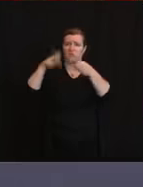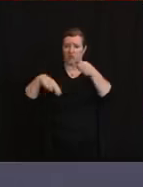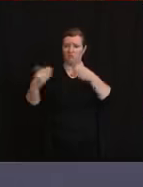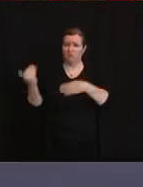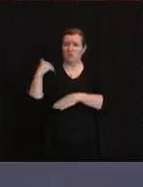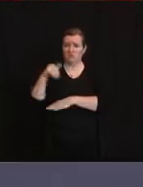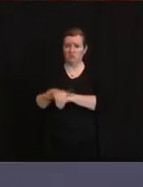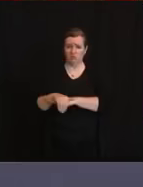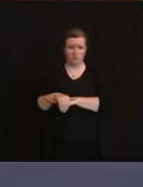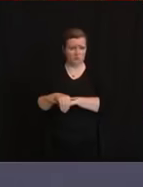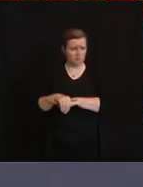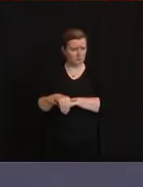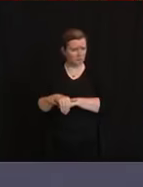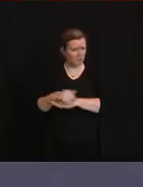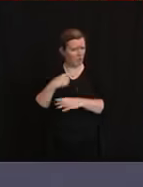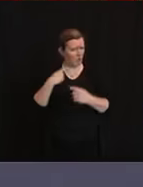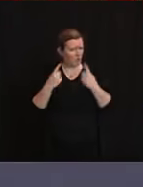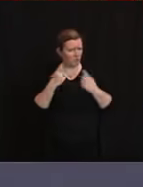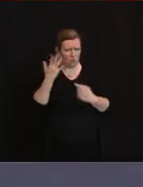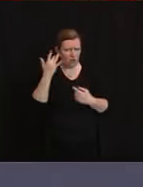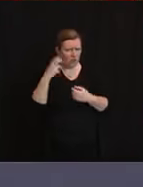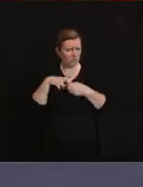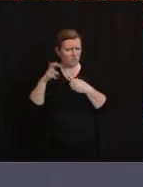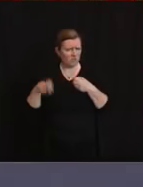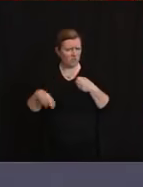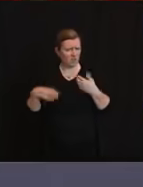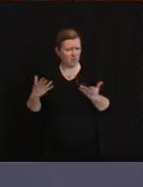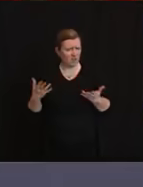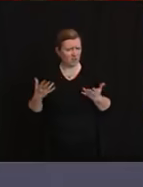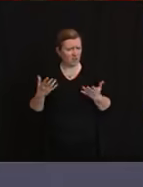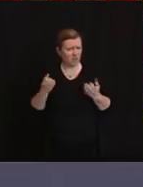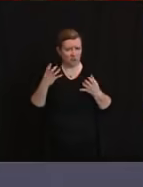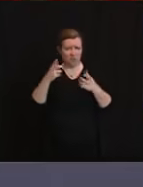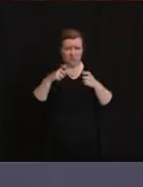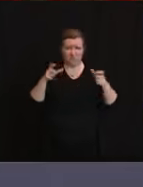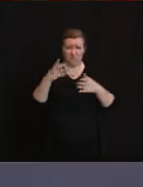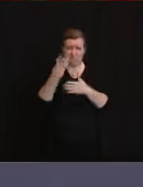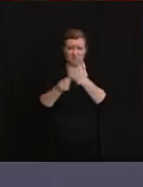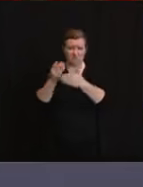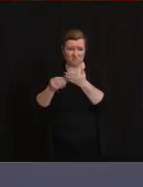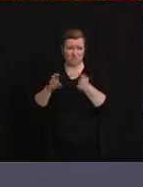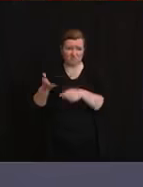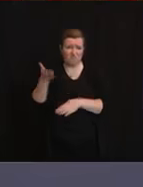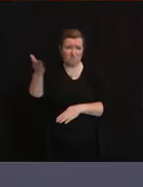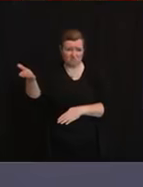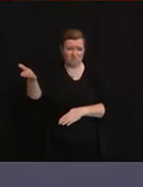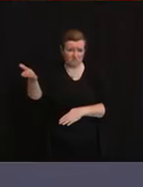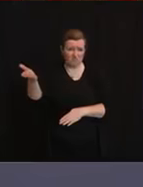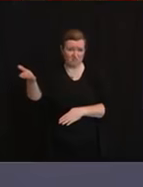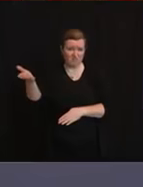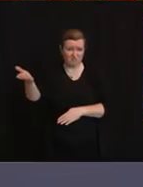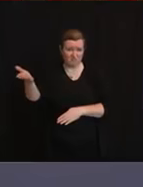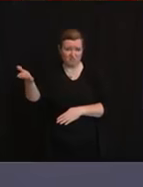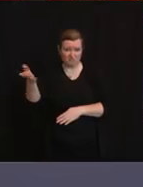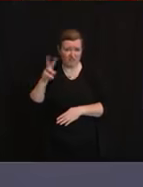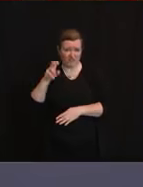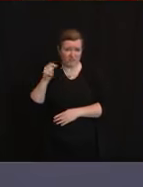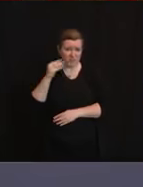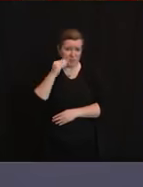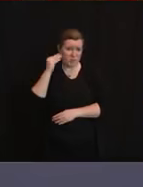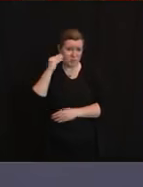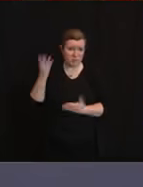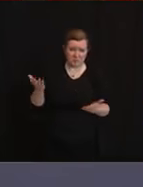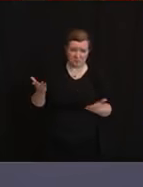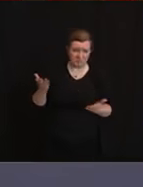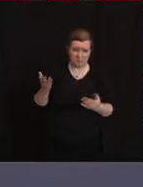gone? We're still getting reports of undelivered mail-in ballots for the May 12 elections. Have you or anyone else in your office reached